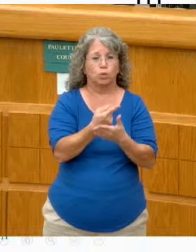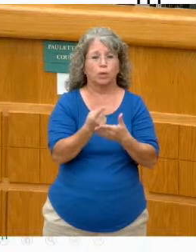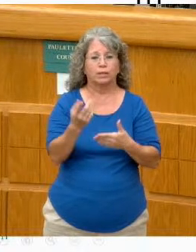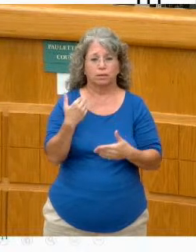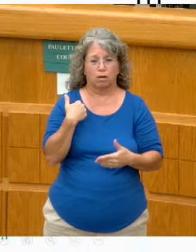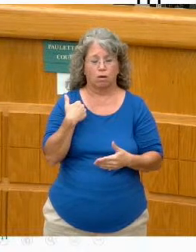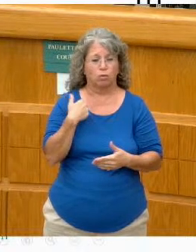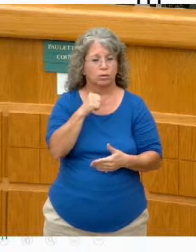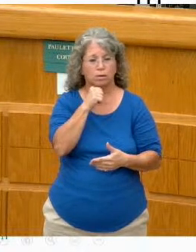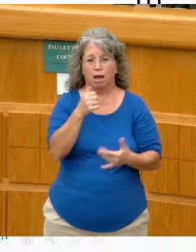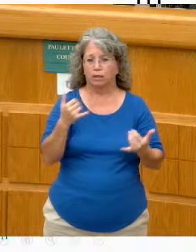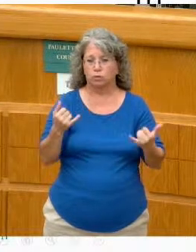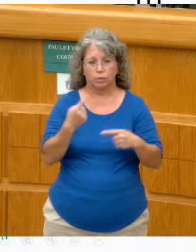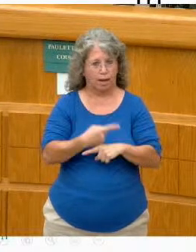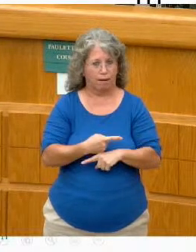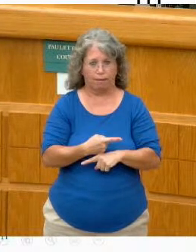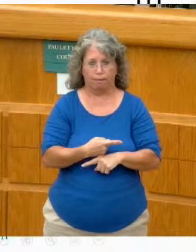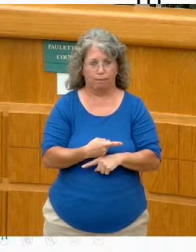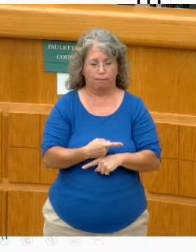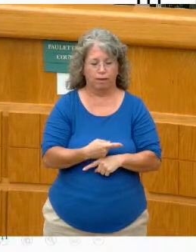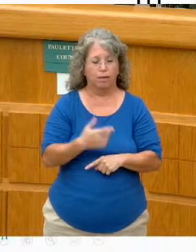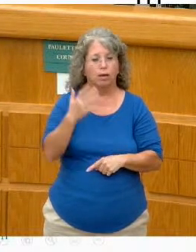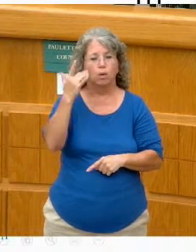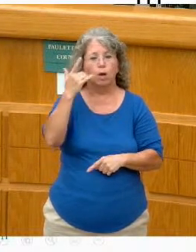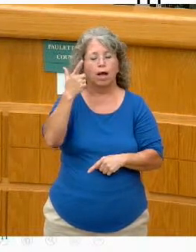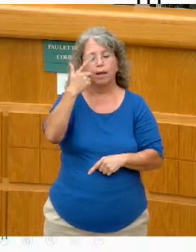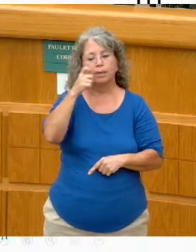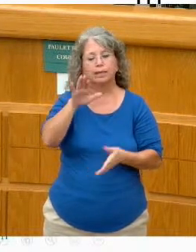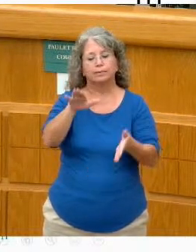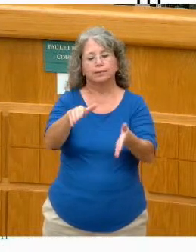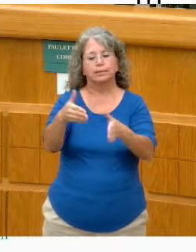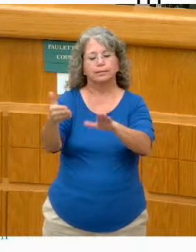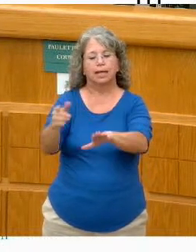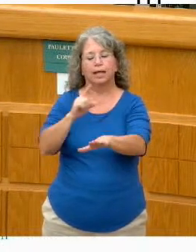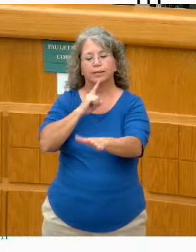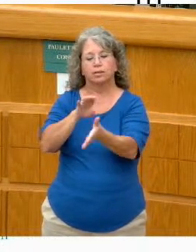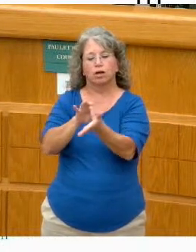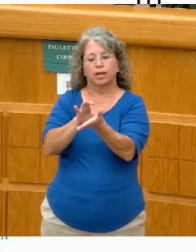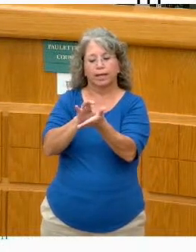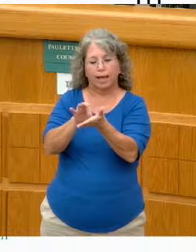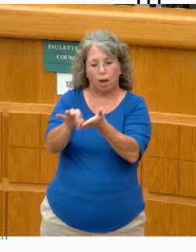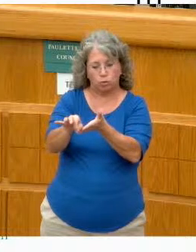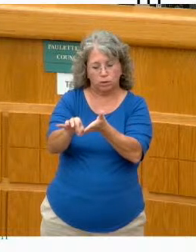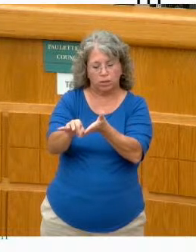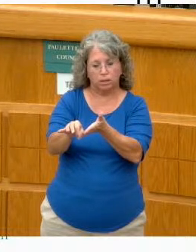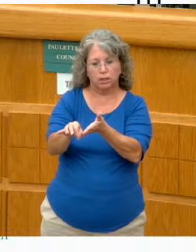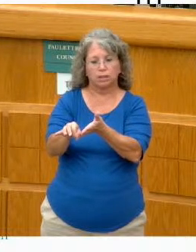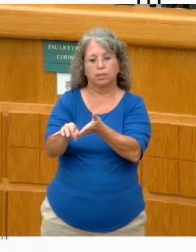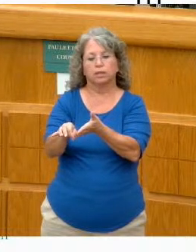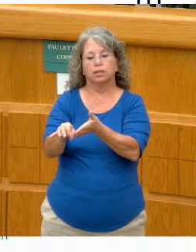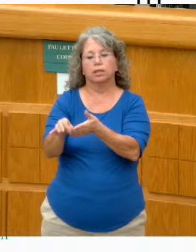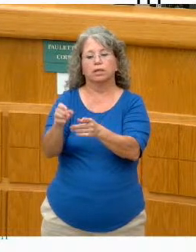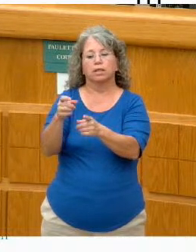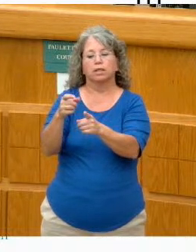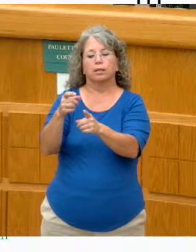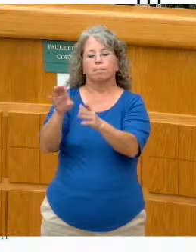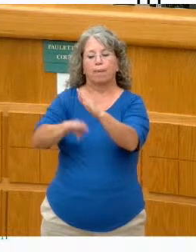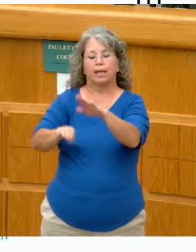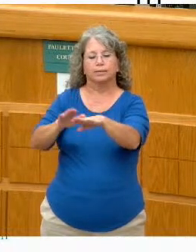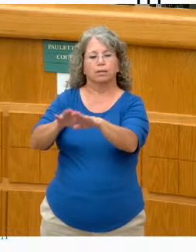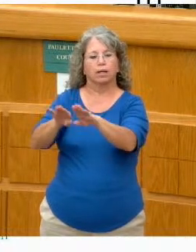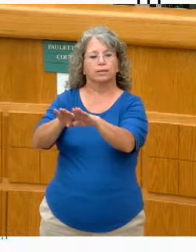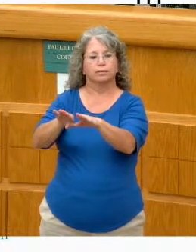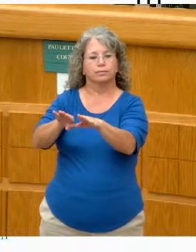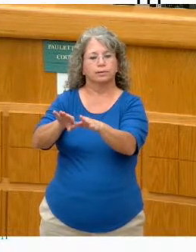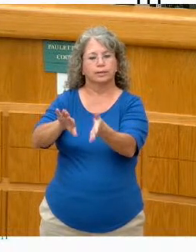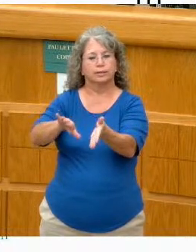And the reason why that is because fatalities are being counted as they're being counted from death certificates. That's the data